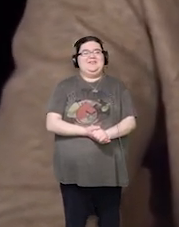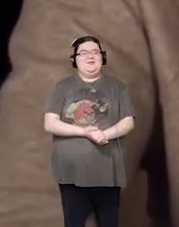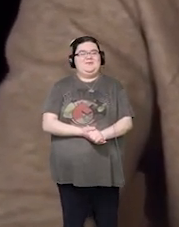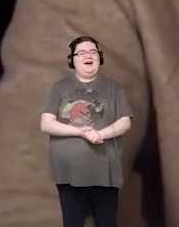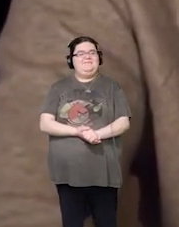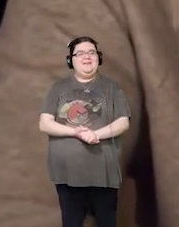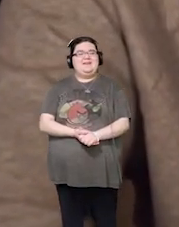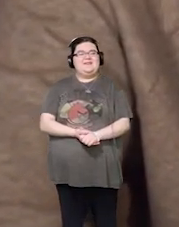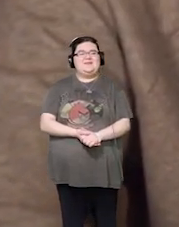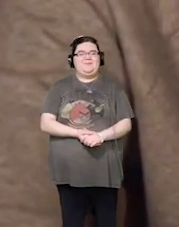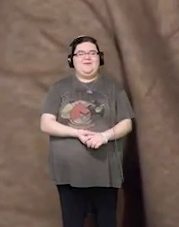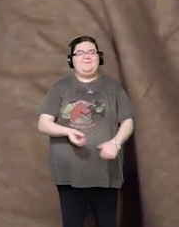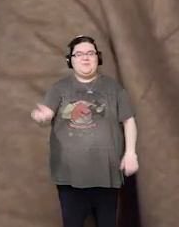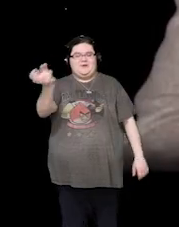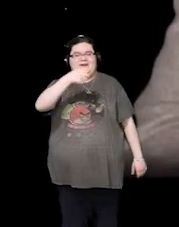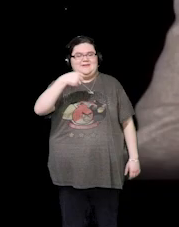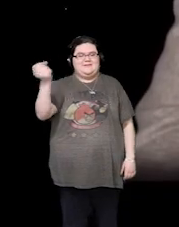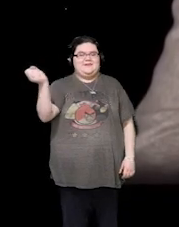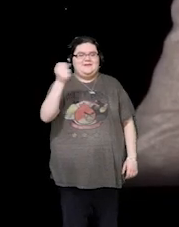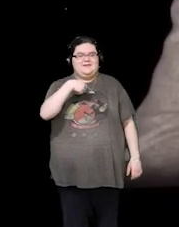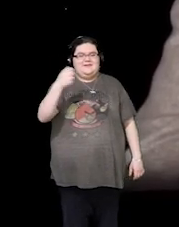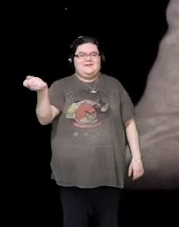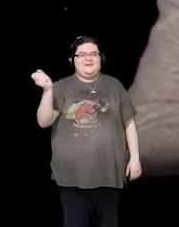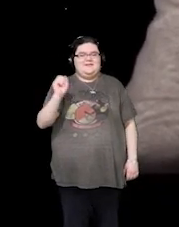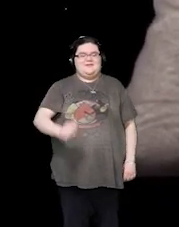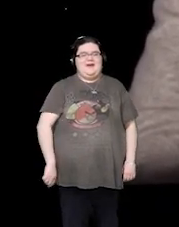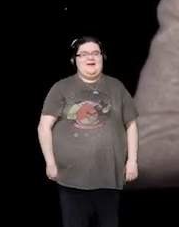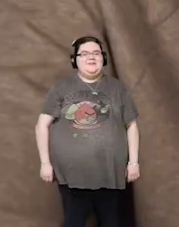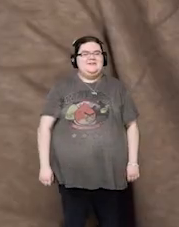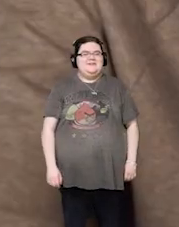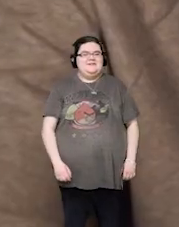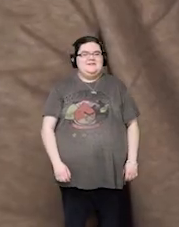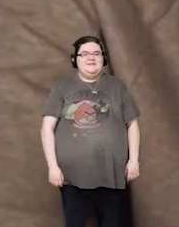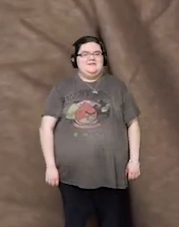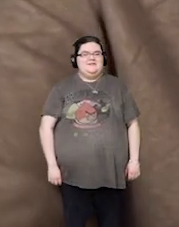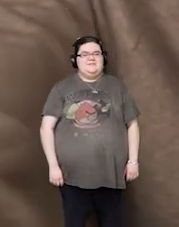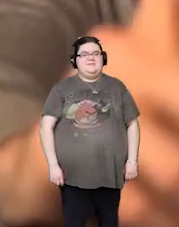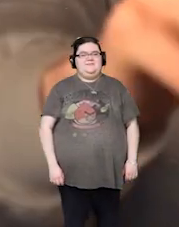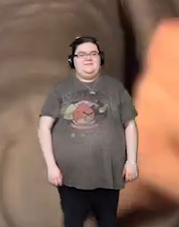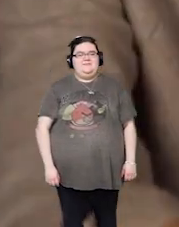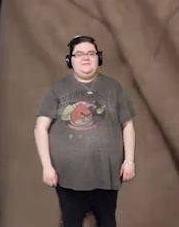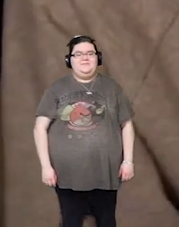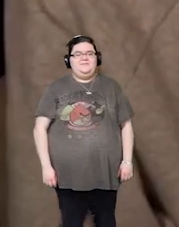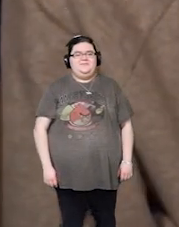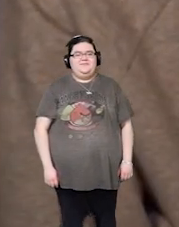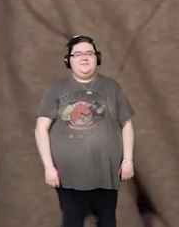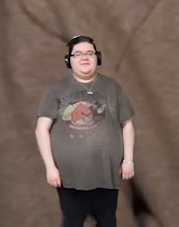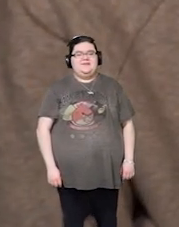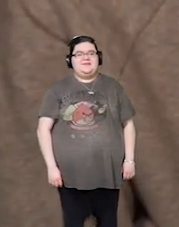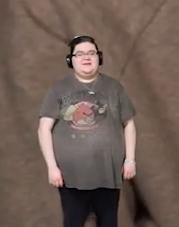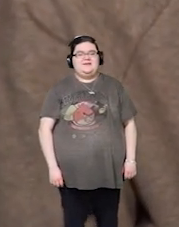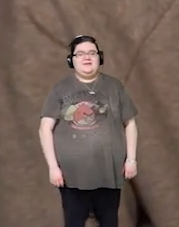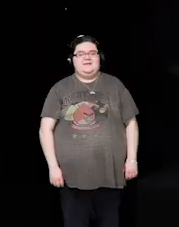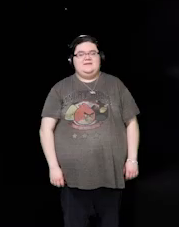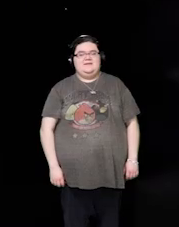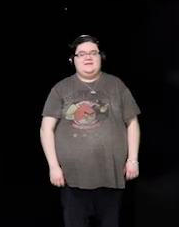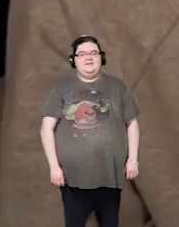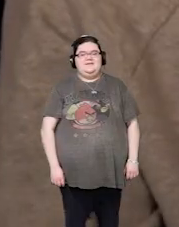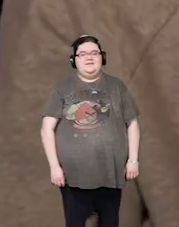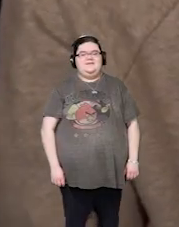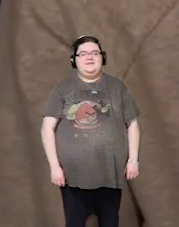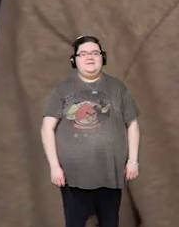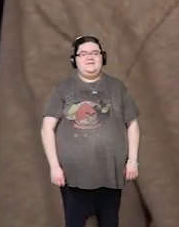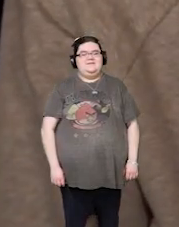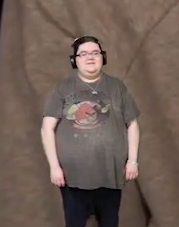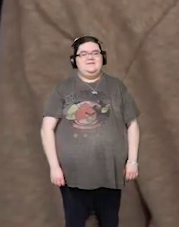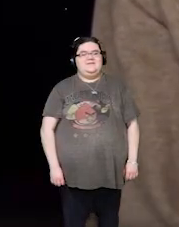even know either, but I feel like it's Febreze. That's my guess. Somehow. Oh, the thing that you smell. Oh, that's a good idea. But